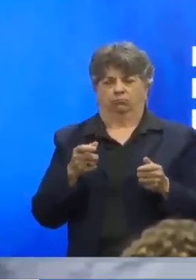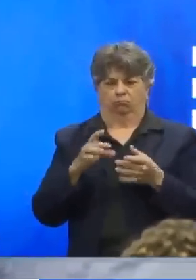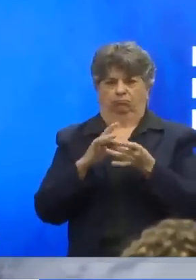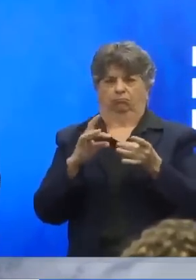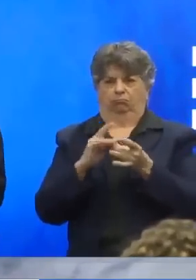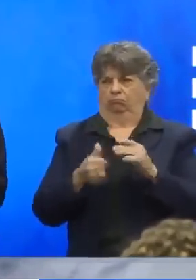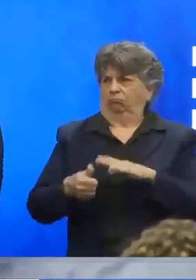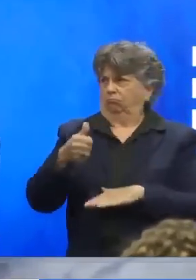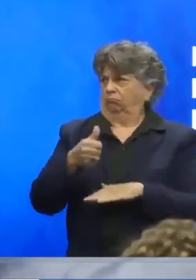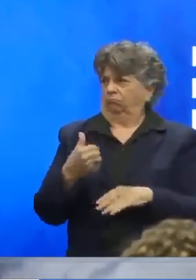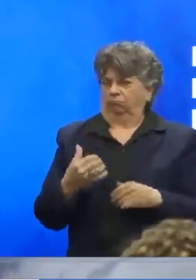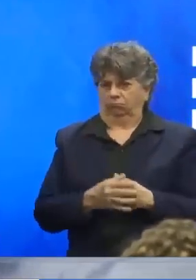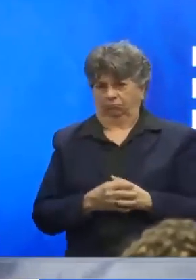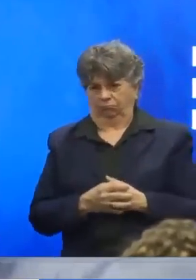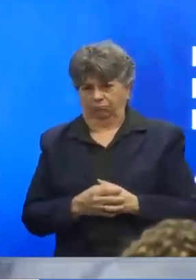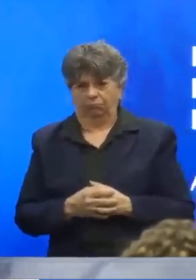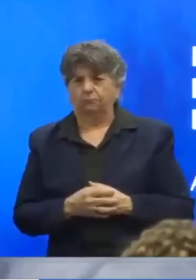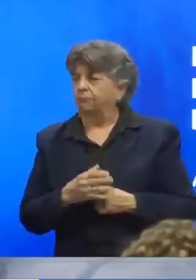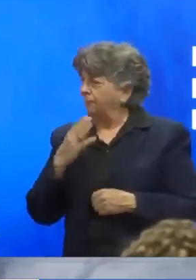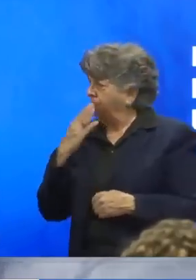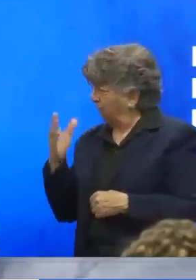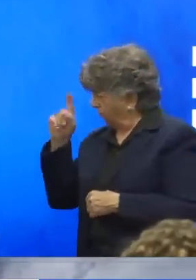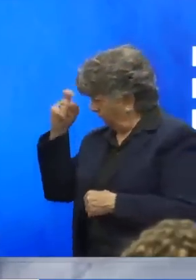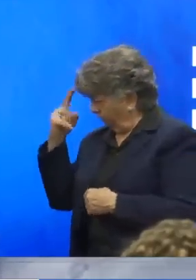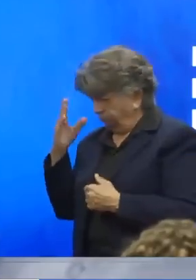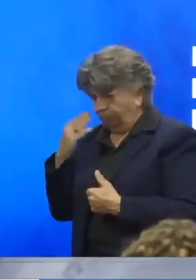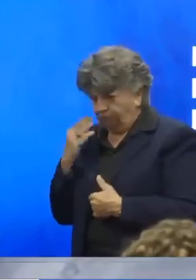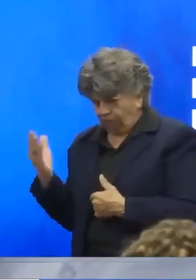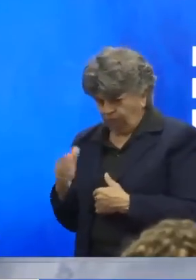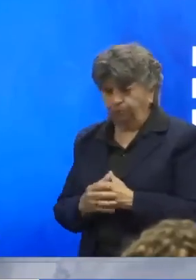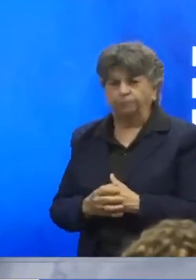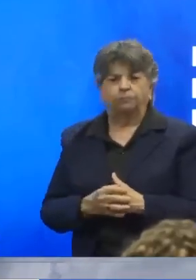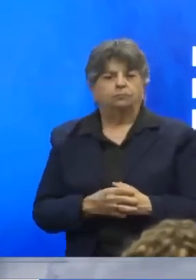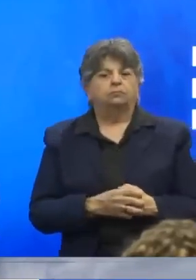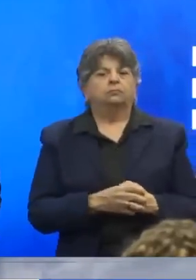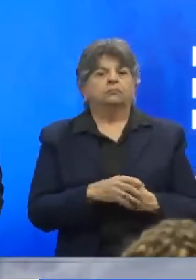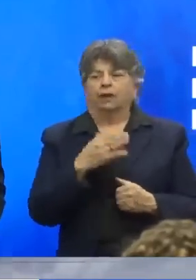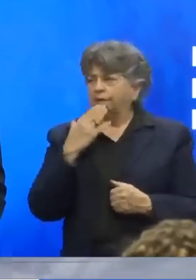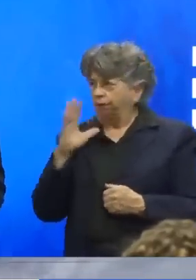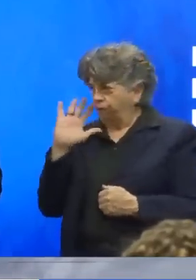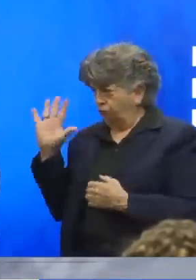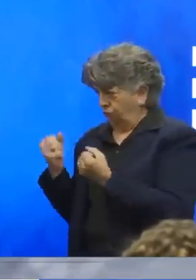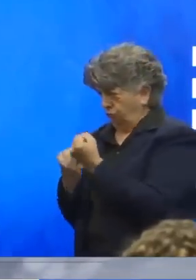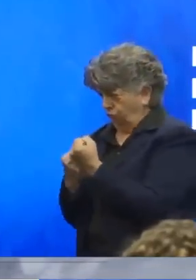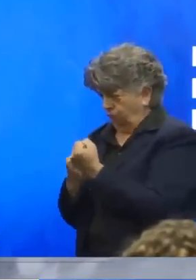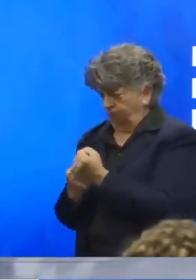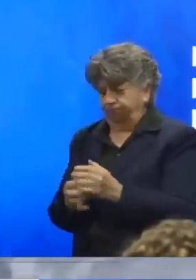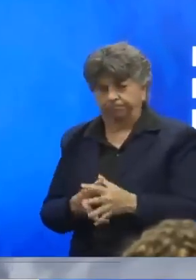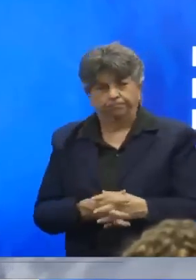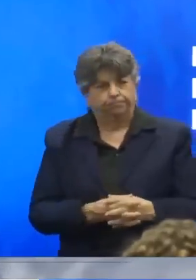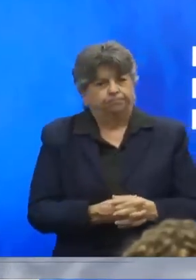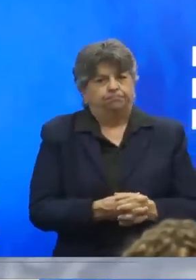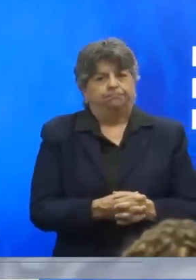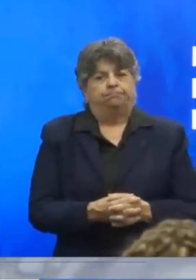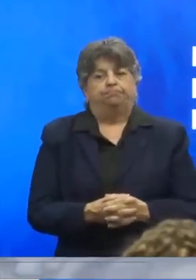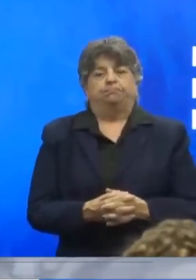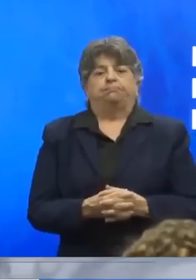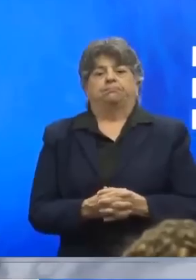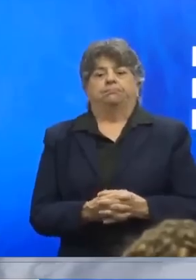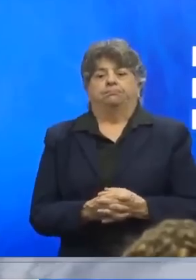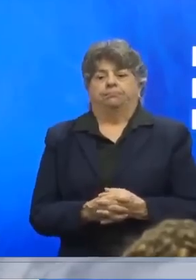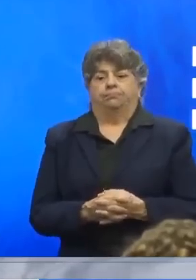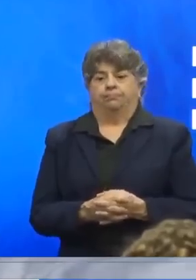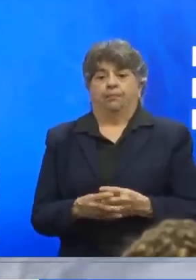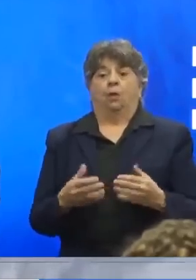All right. Thank you, Governor. Thank you for your leadership and your continued support for the division. As the Governor has said, we have plenty of